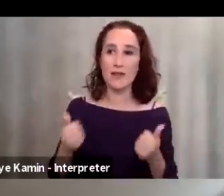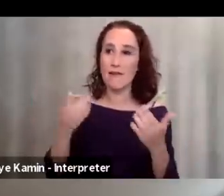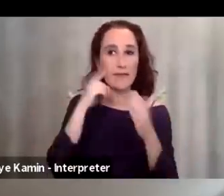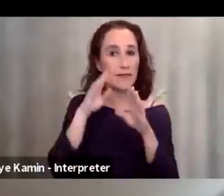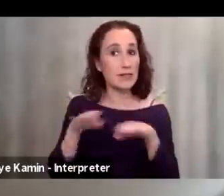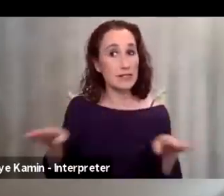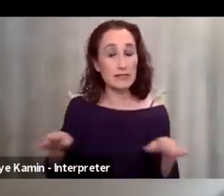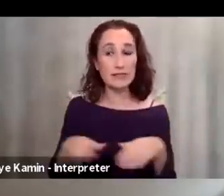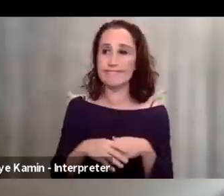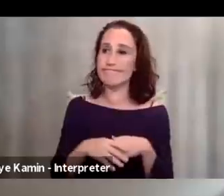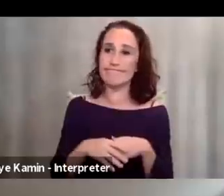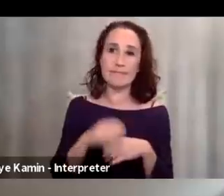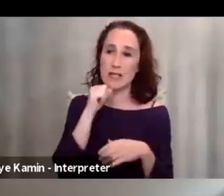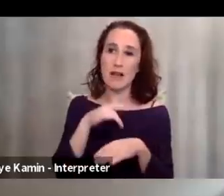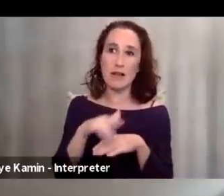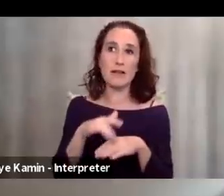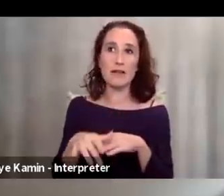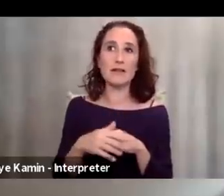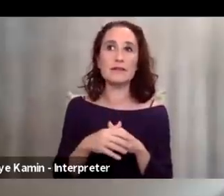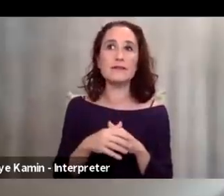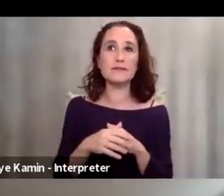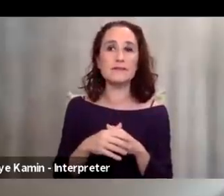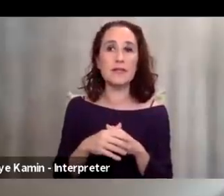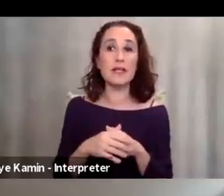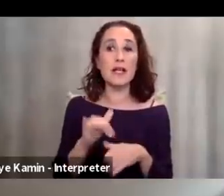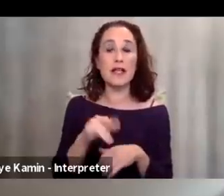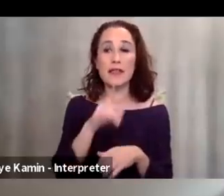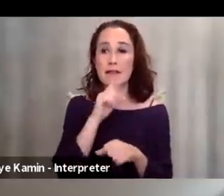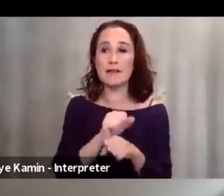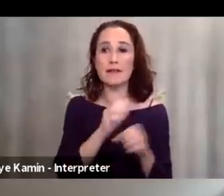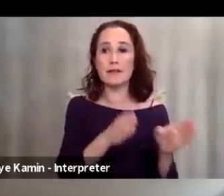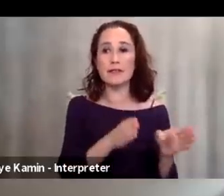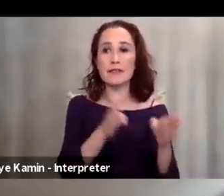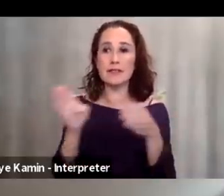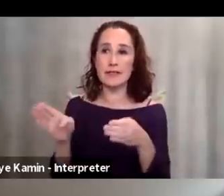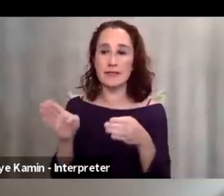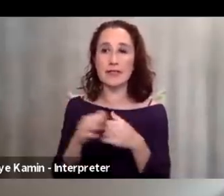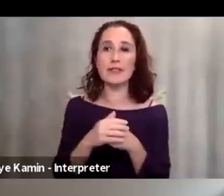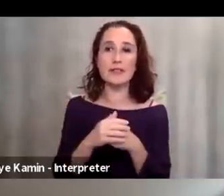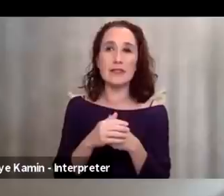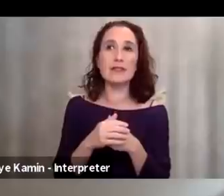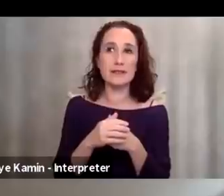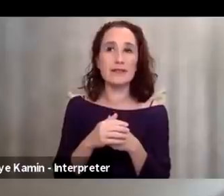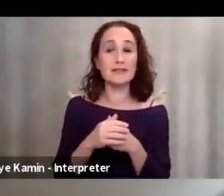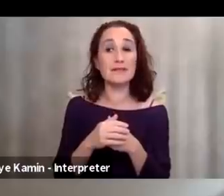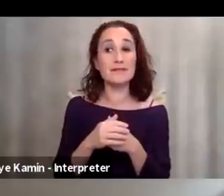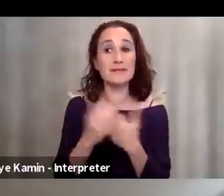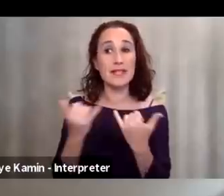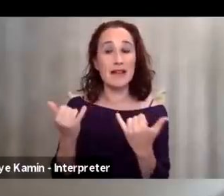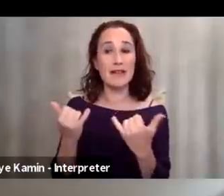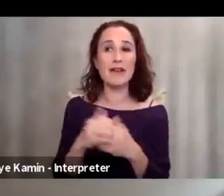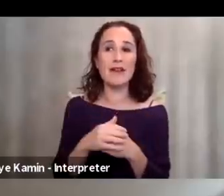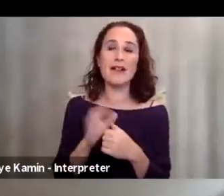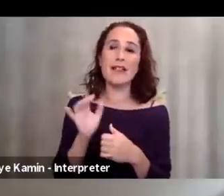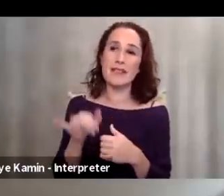something that, you know, has really shifted in a meaningful way, and is something